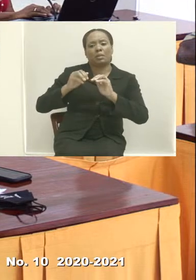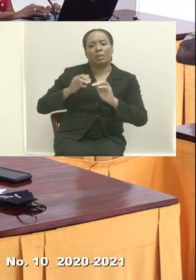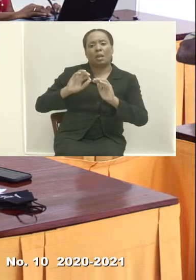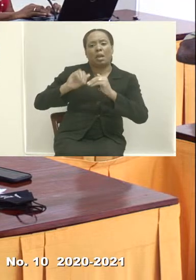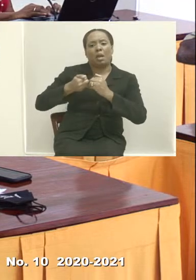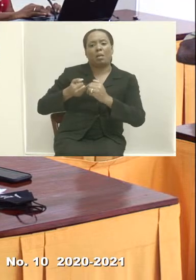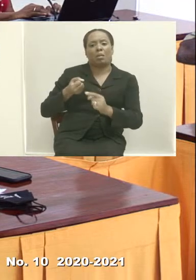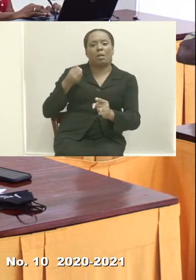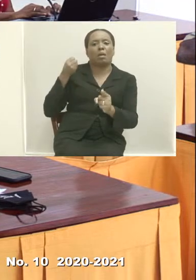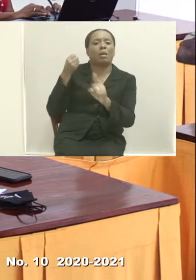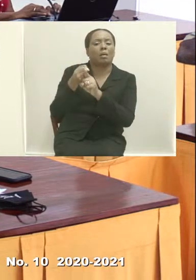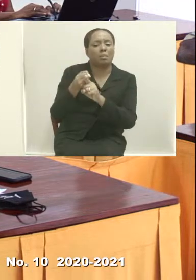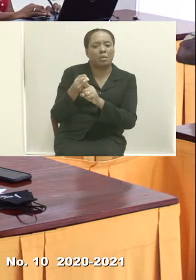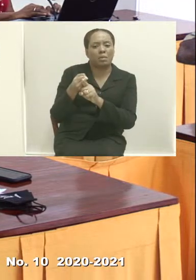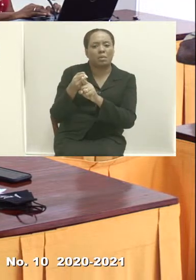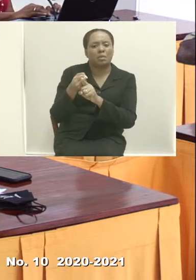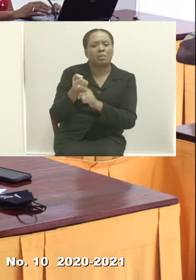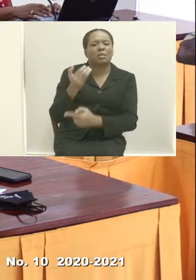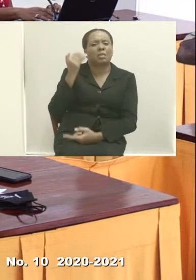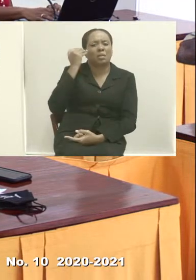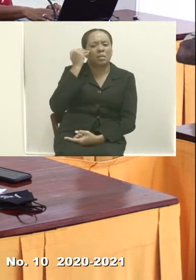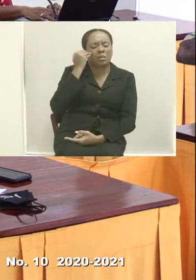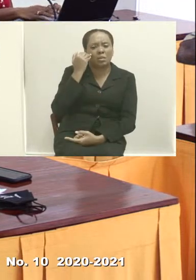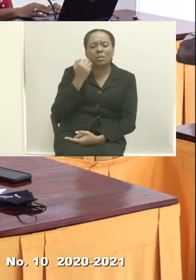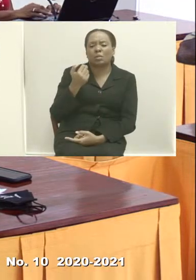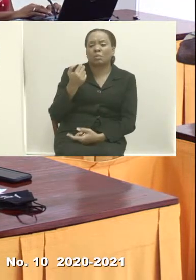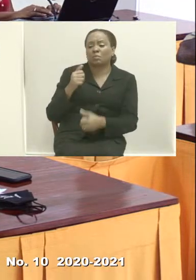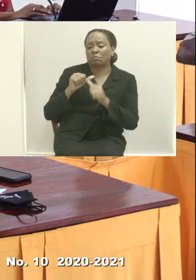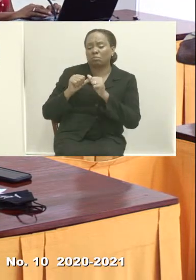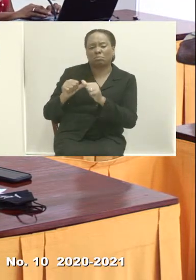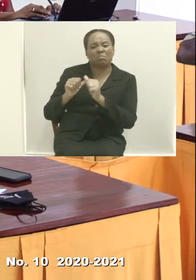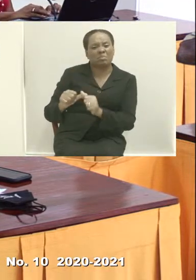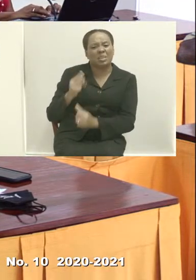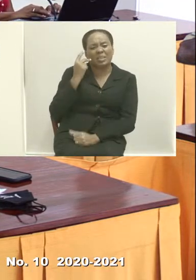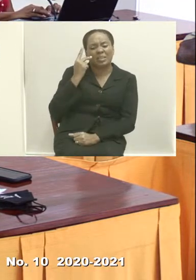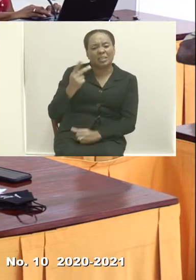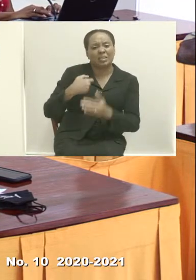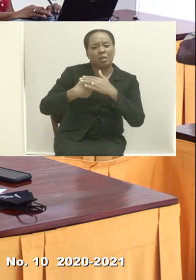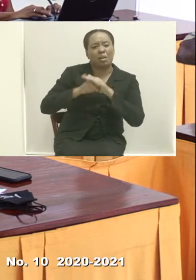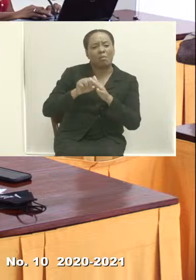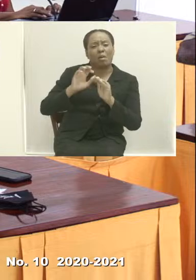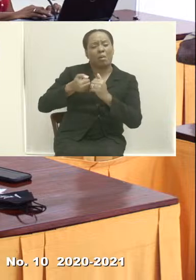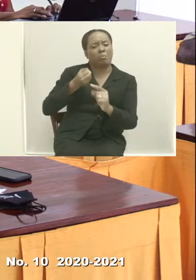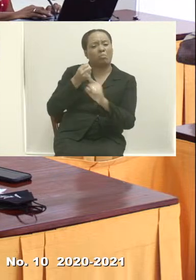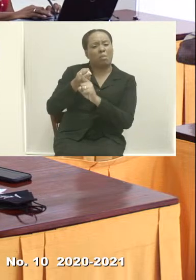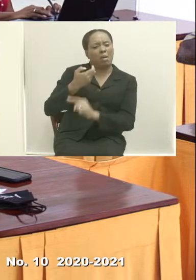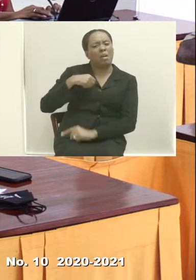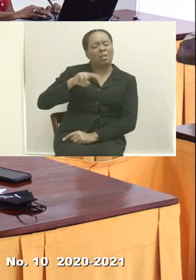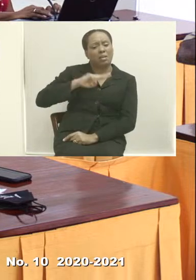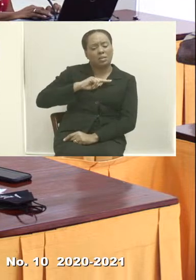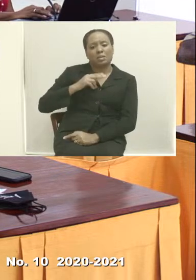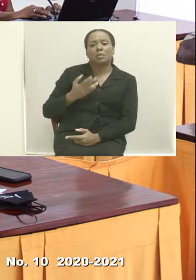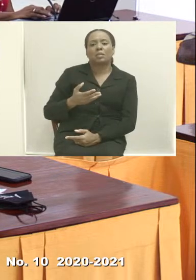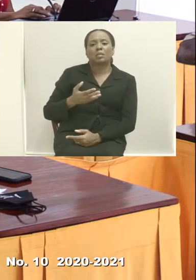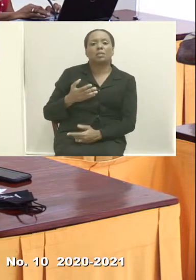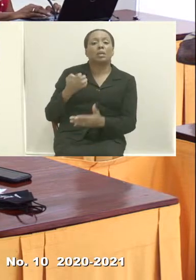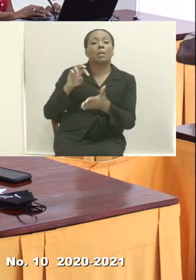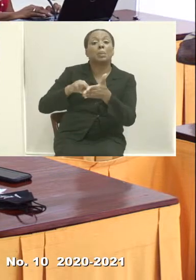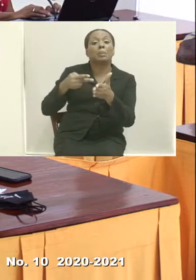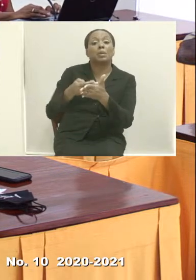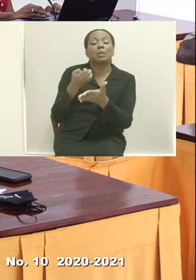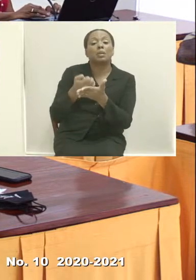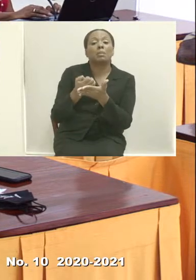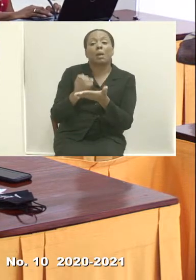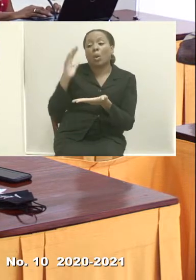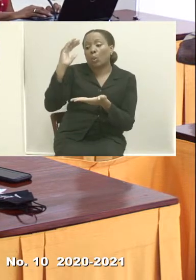would have just witnessed in Barbados and continue to witness, which is the COVID-19 pandemic. The third thing, ma'am, is that obviously